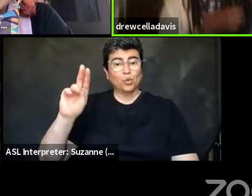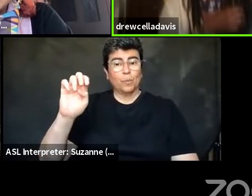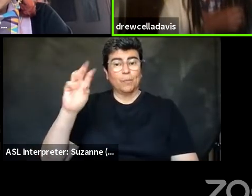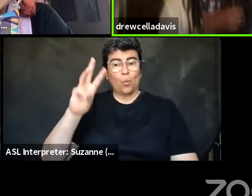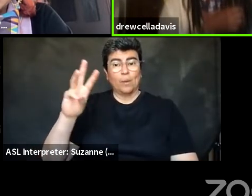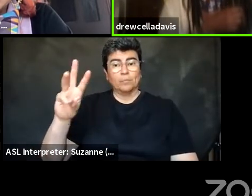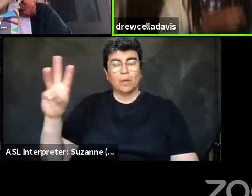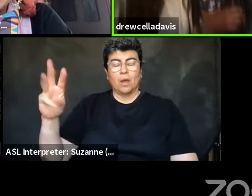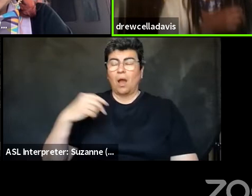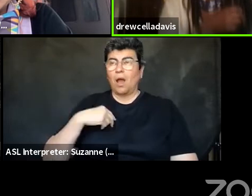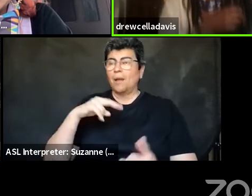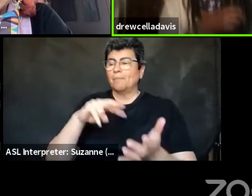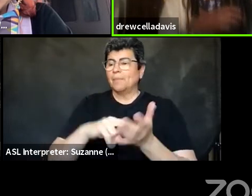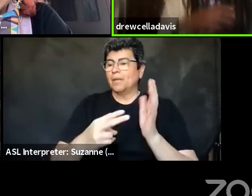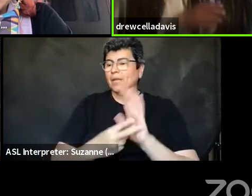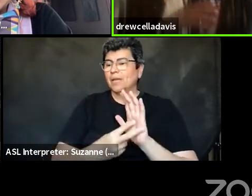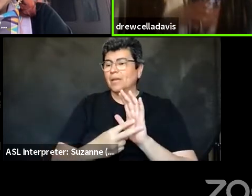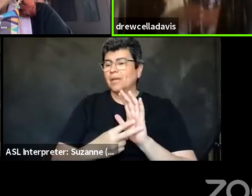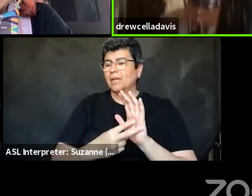And I mean,